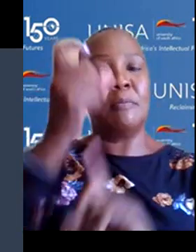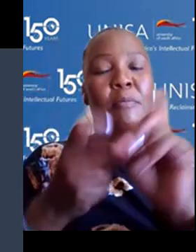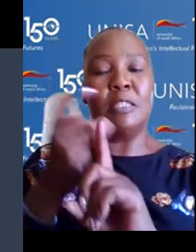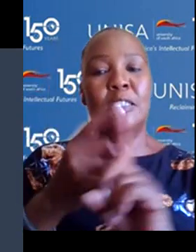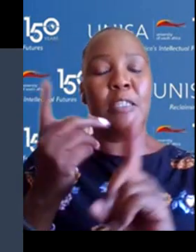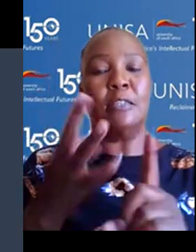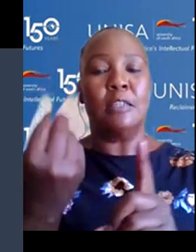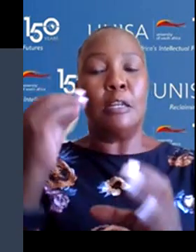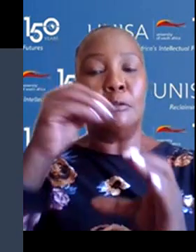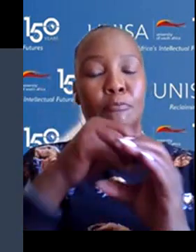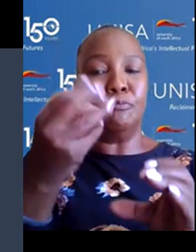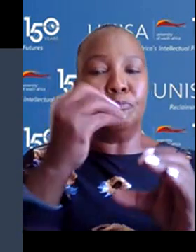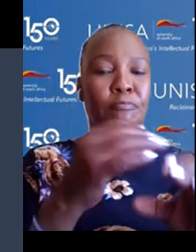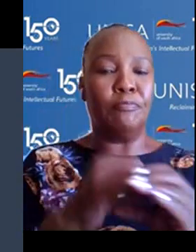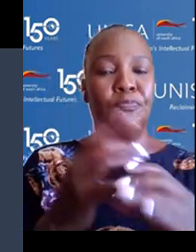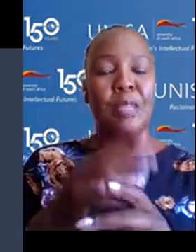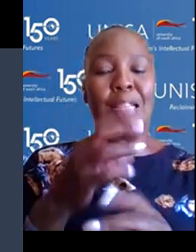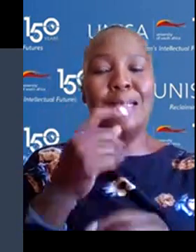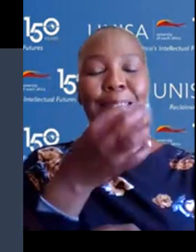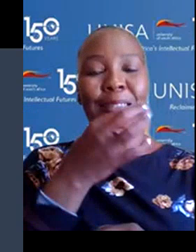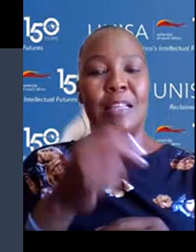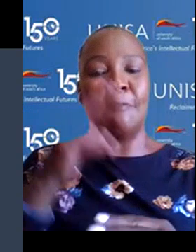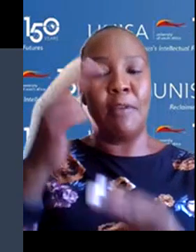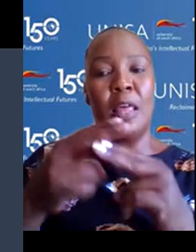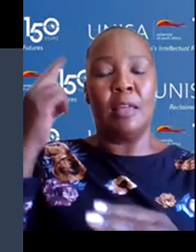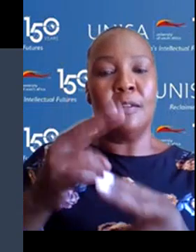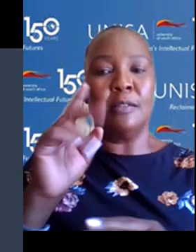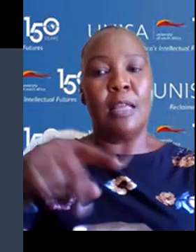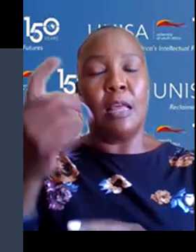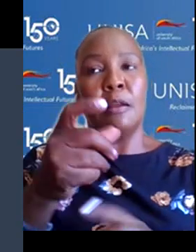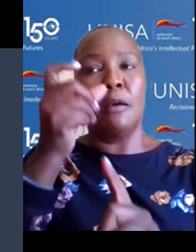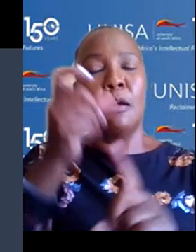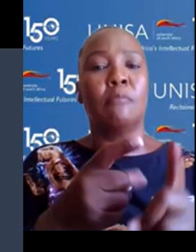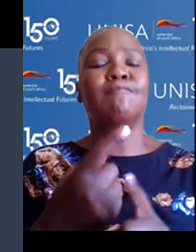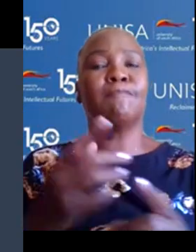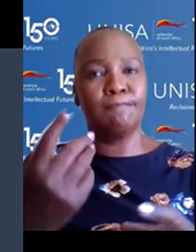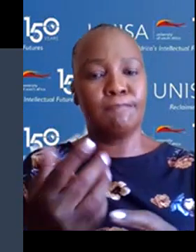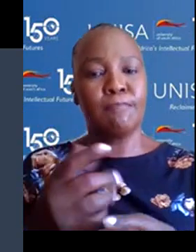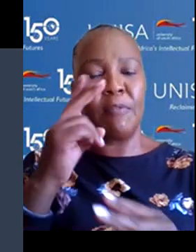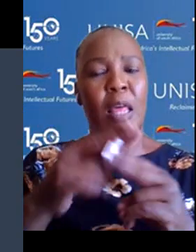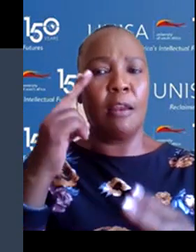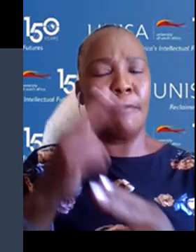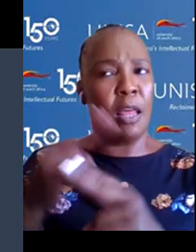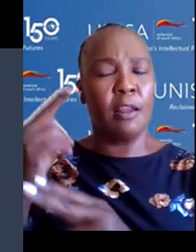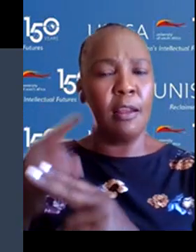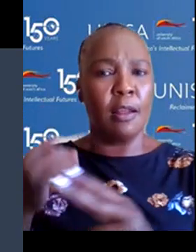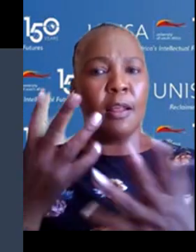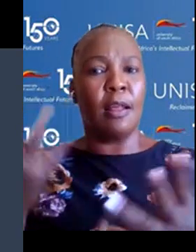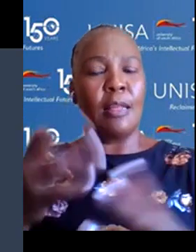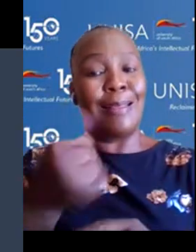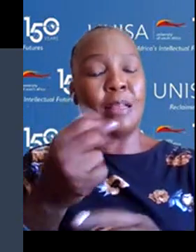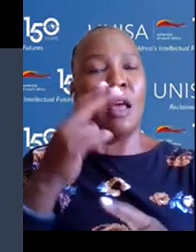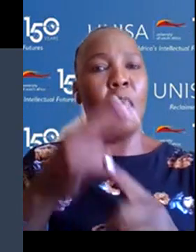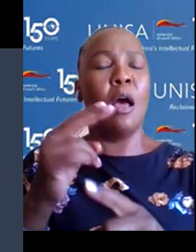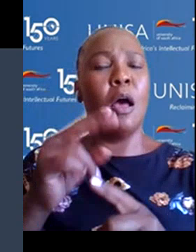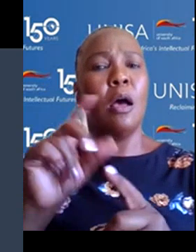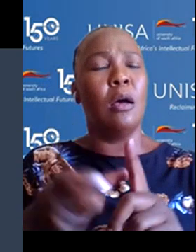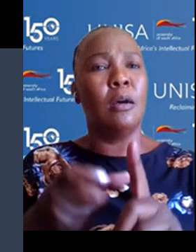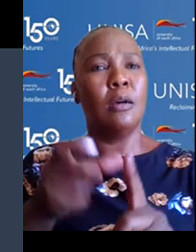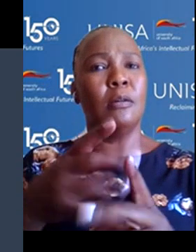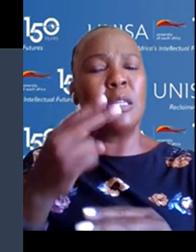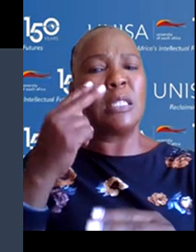clicks on file save as and they say final. And then the next person sees, oh, final, but then they say final, final. And then the next person says, okay, I see final,